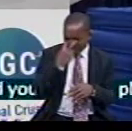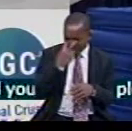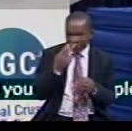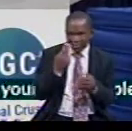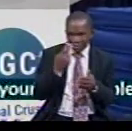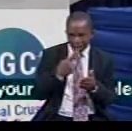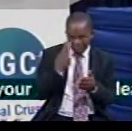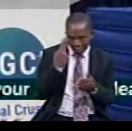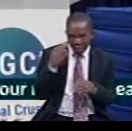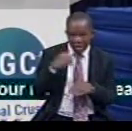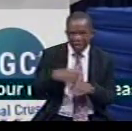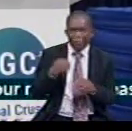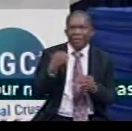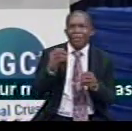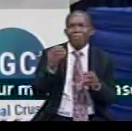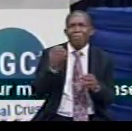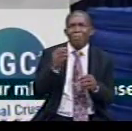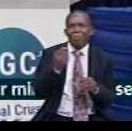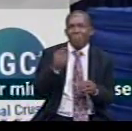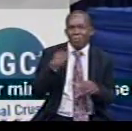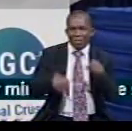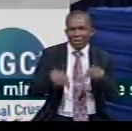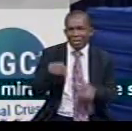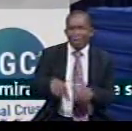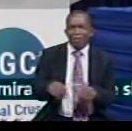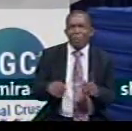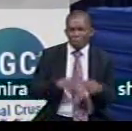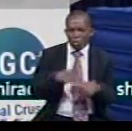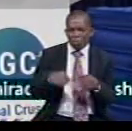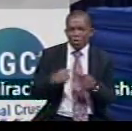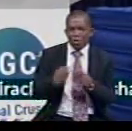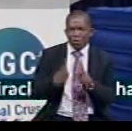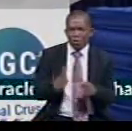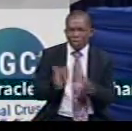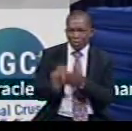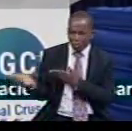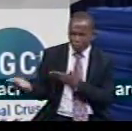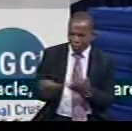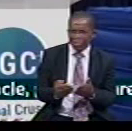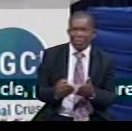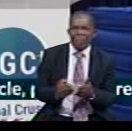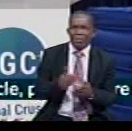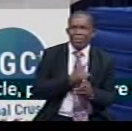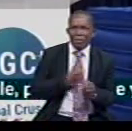Go to the cripple near to you. God has done it. Thank you.